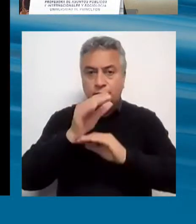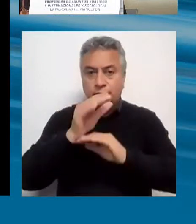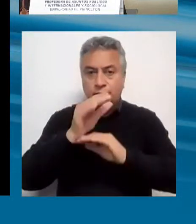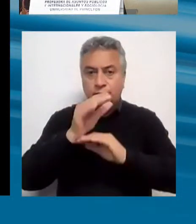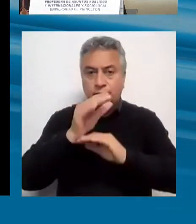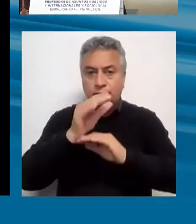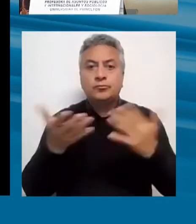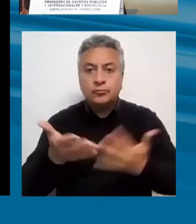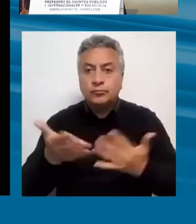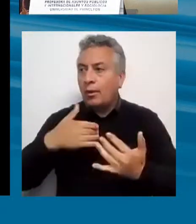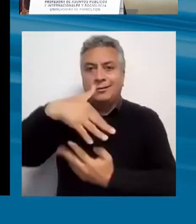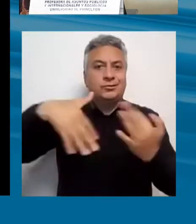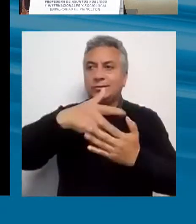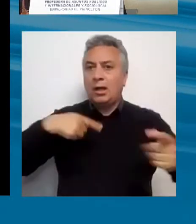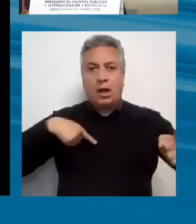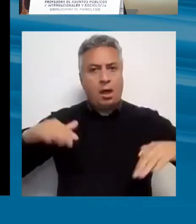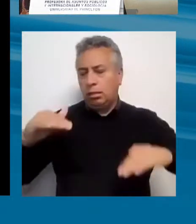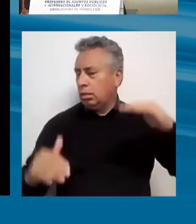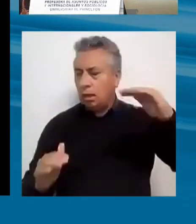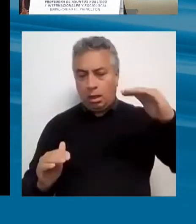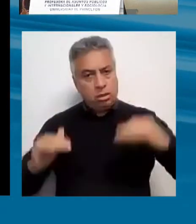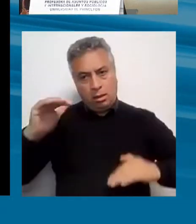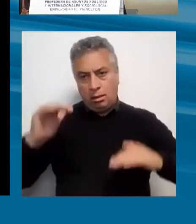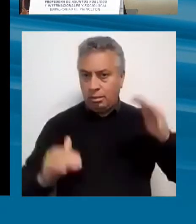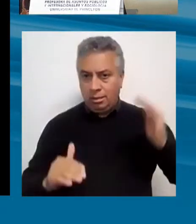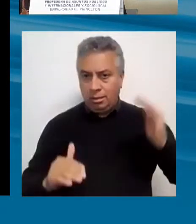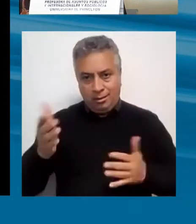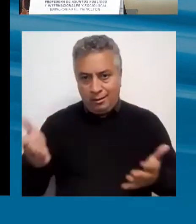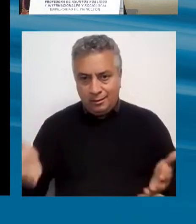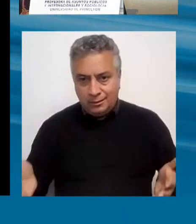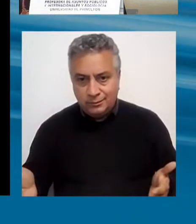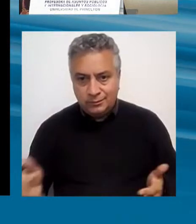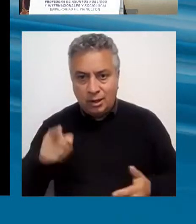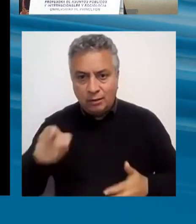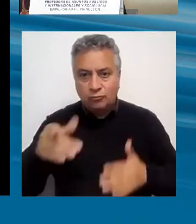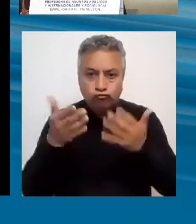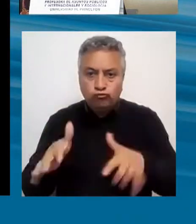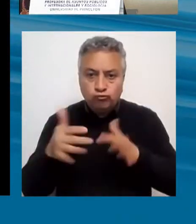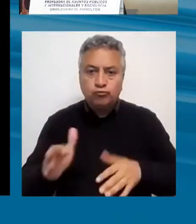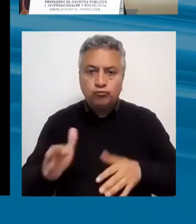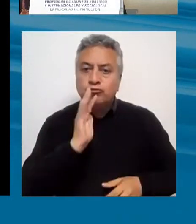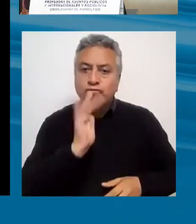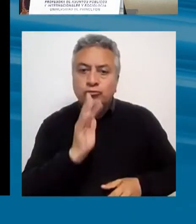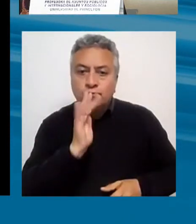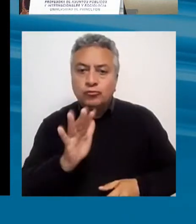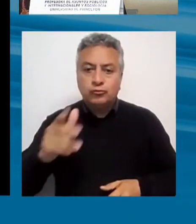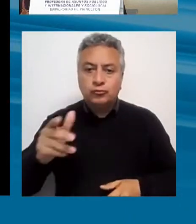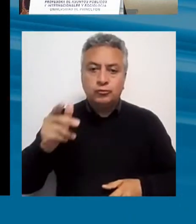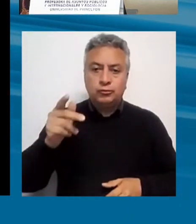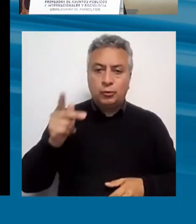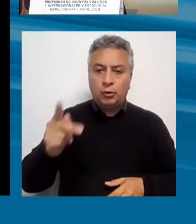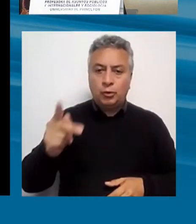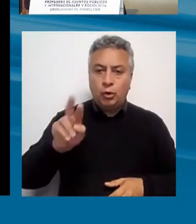very unequal societies, and as Alan Couric said, he was actually the chair